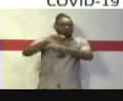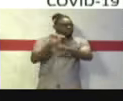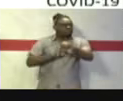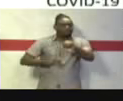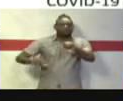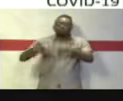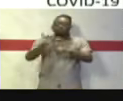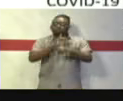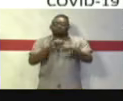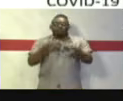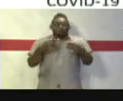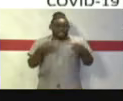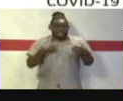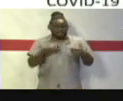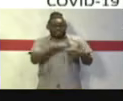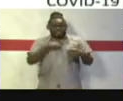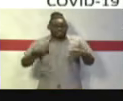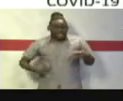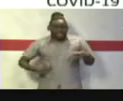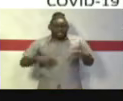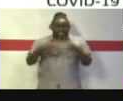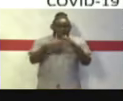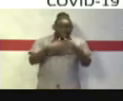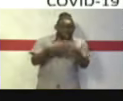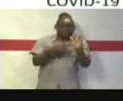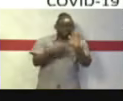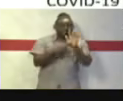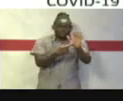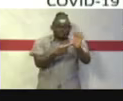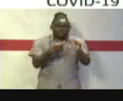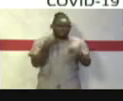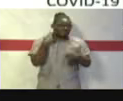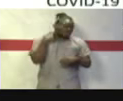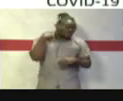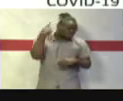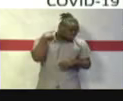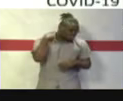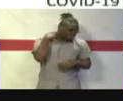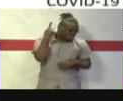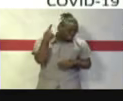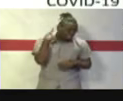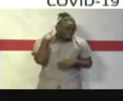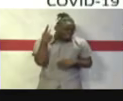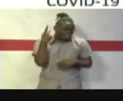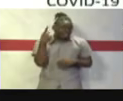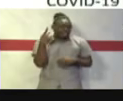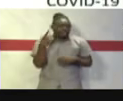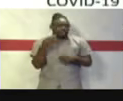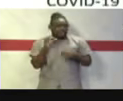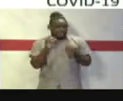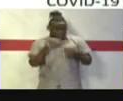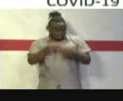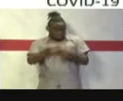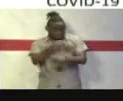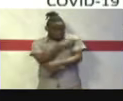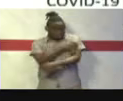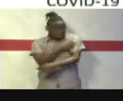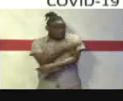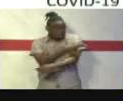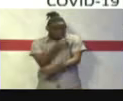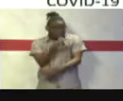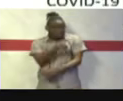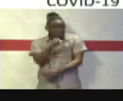USA shows that a high blood pressure is most commonly shared pre-existing condition amongst those hospitalized, affecting between 30